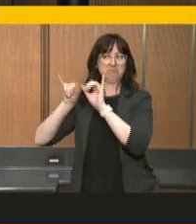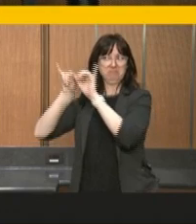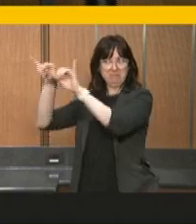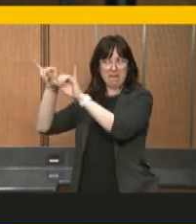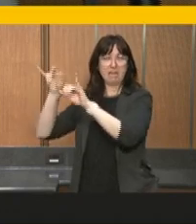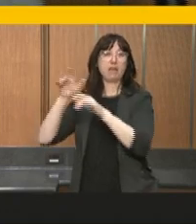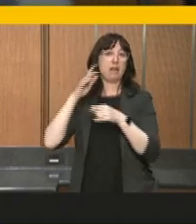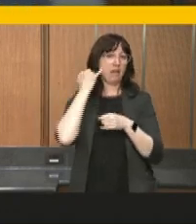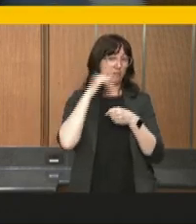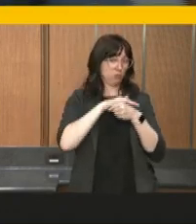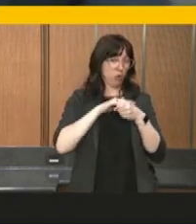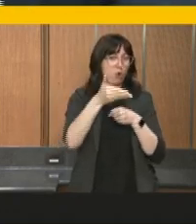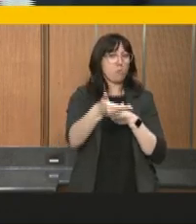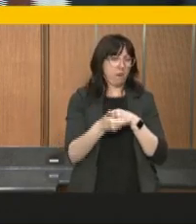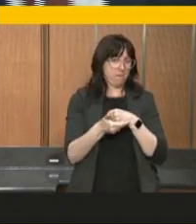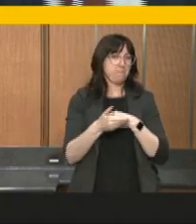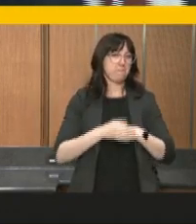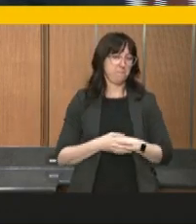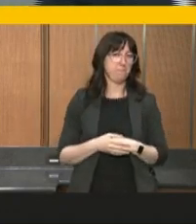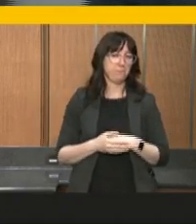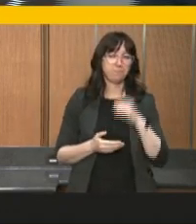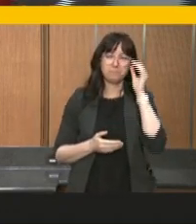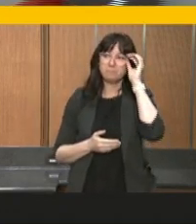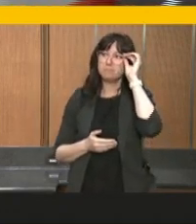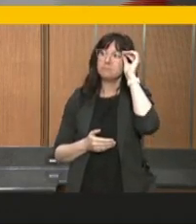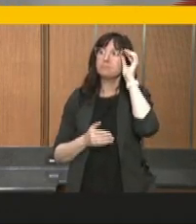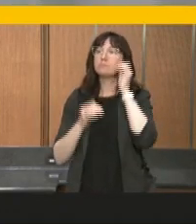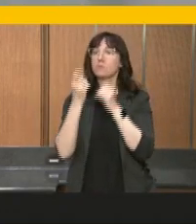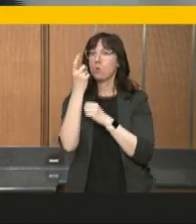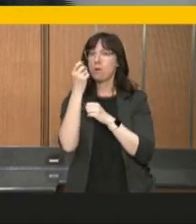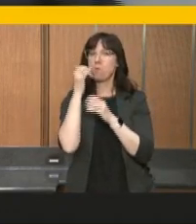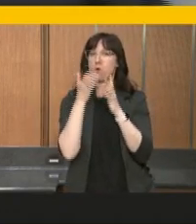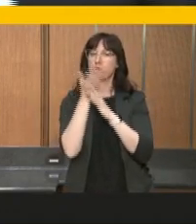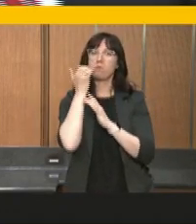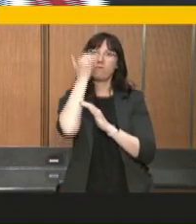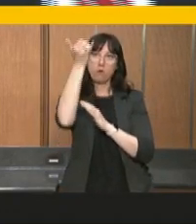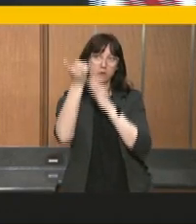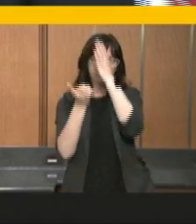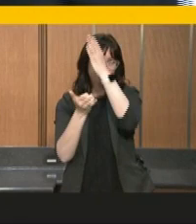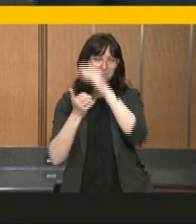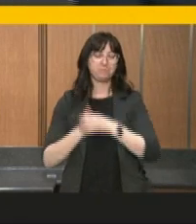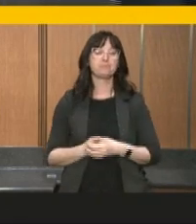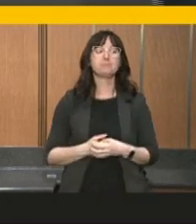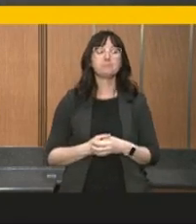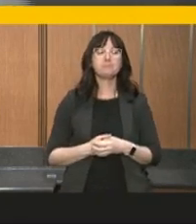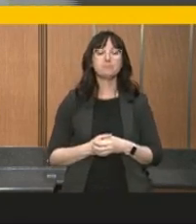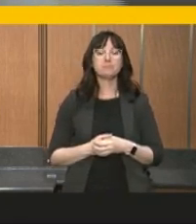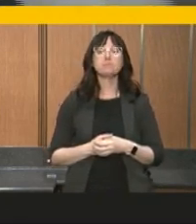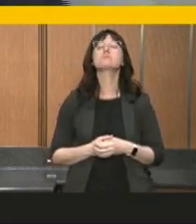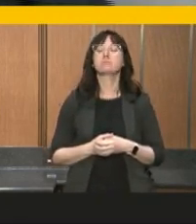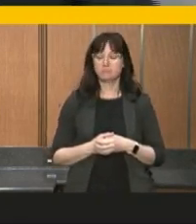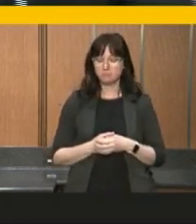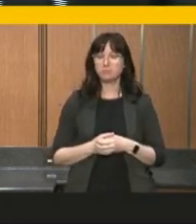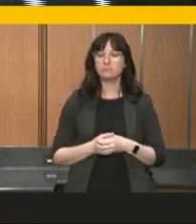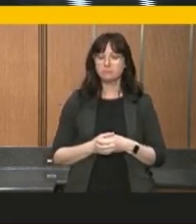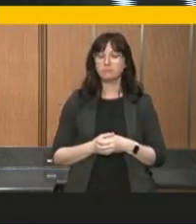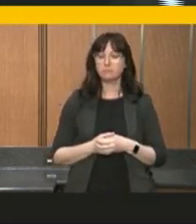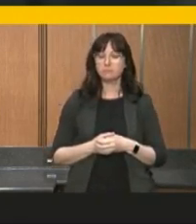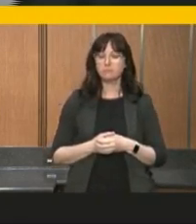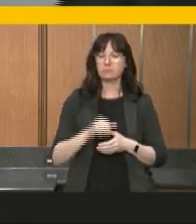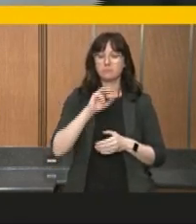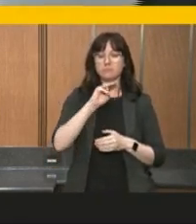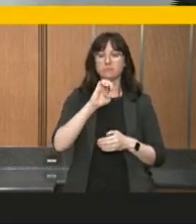Thank you. We'll go to the last question over the phone. Thank you. The following question is from Mélanie